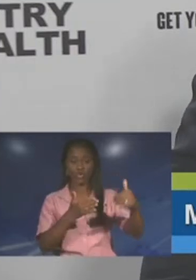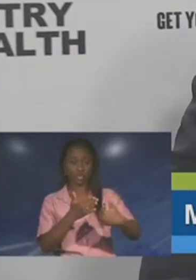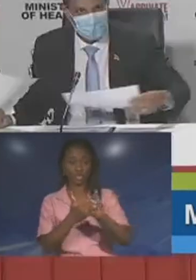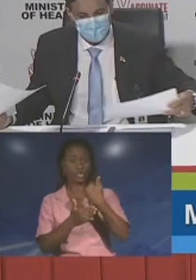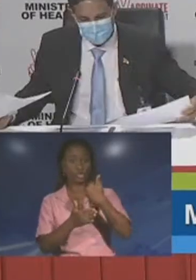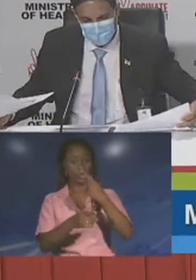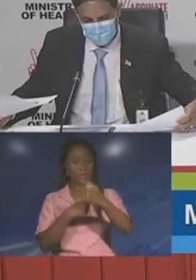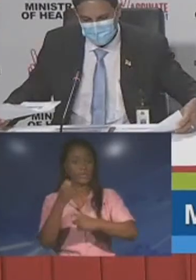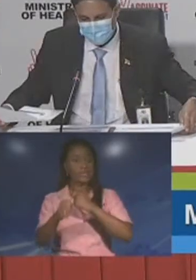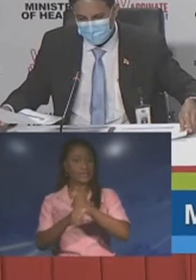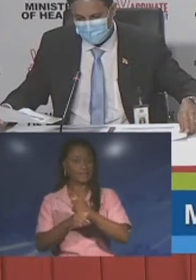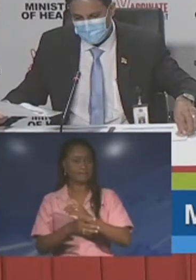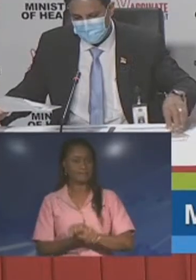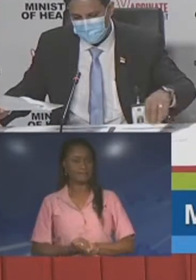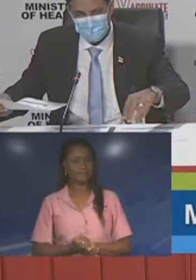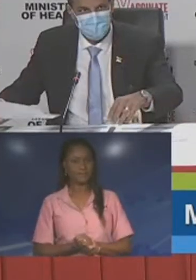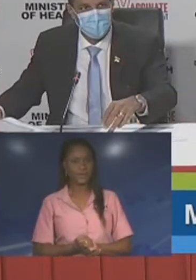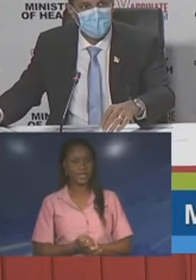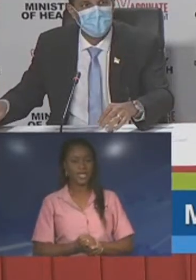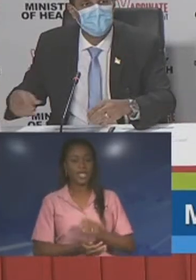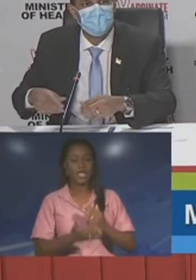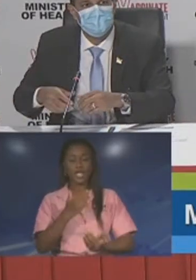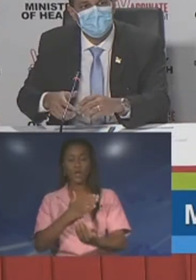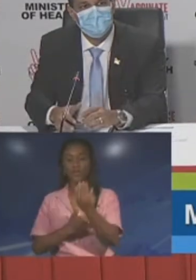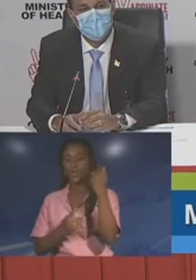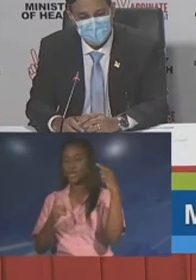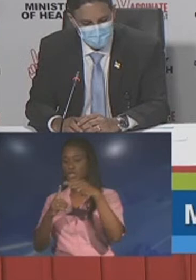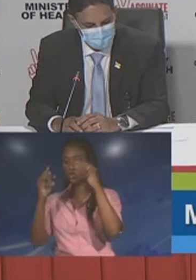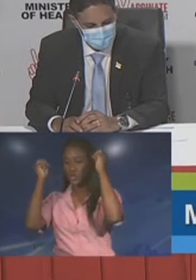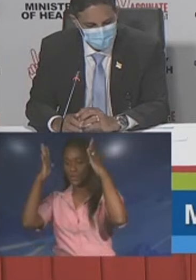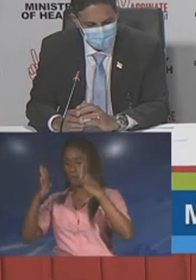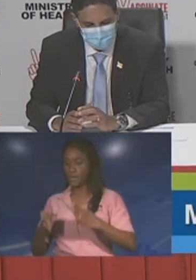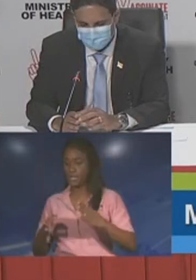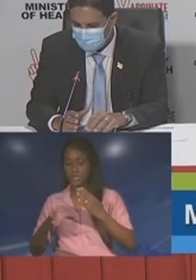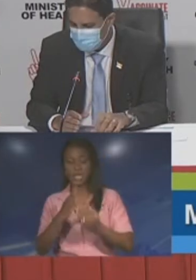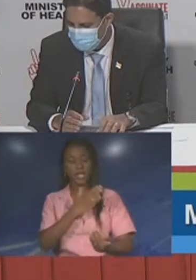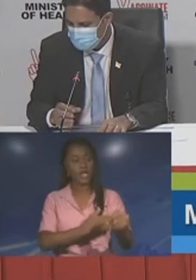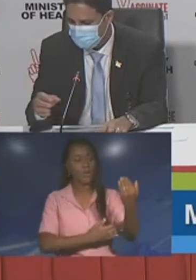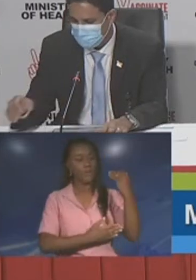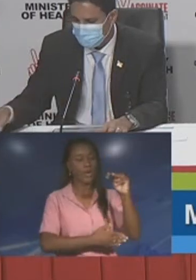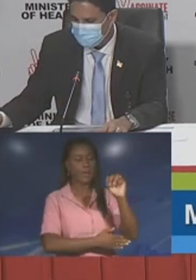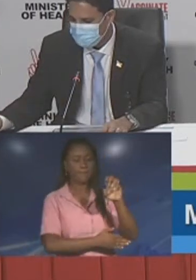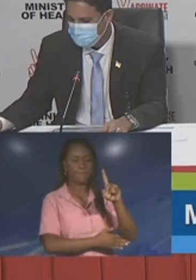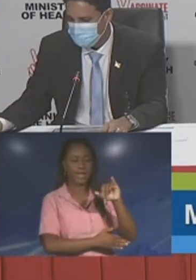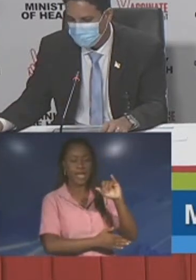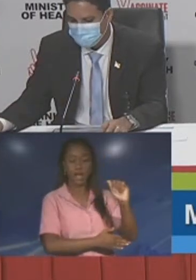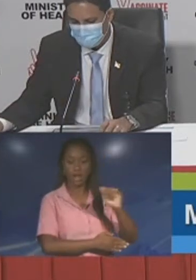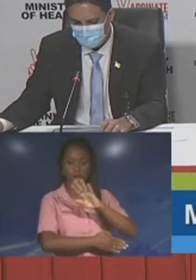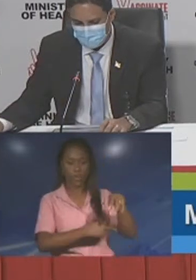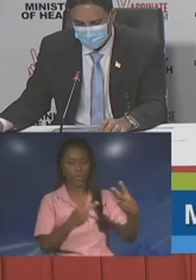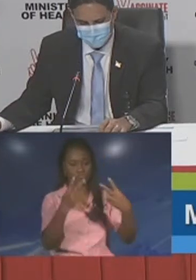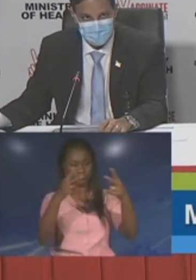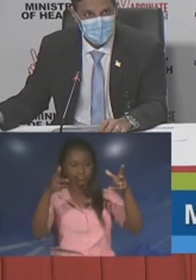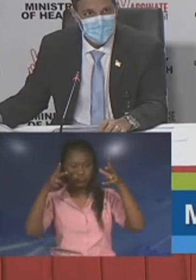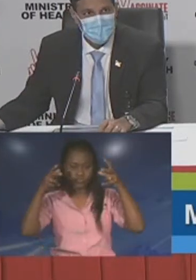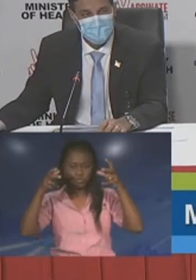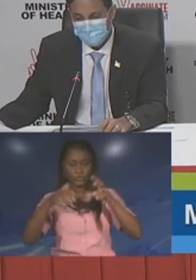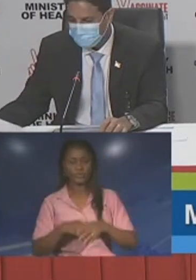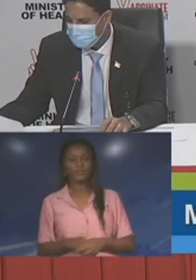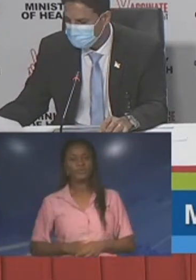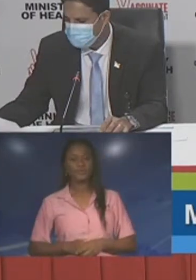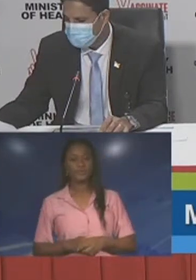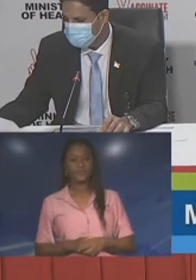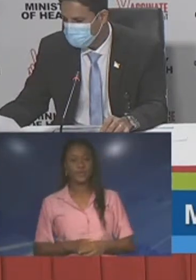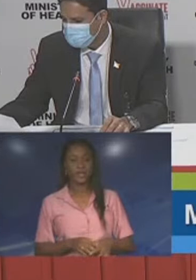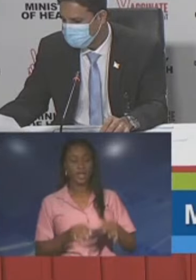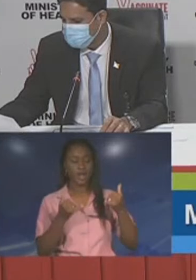Tobago. Hi, good morning. Thank you, Al. Good morning to the Honourable Minister. Good morning to members of the media and members of the viewing and listening public. So